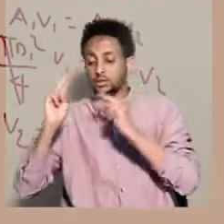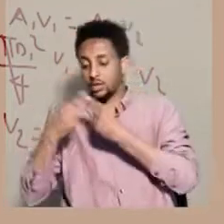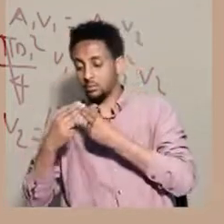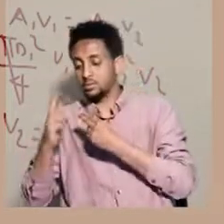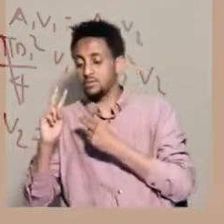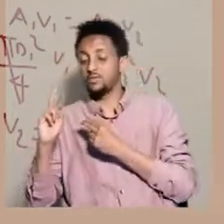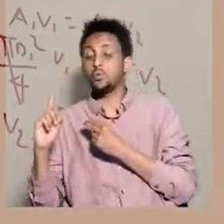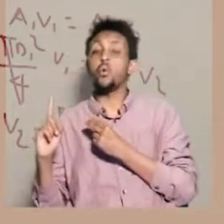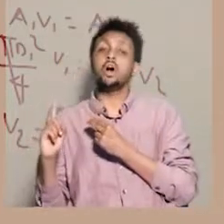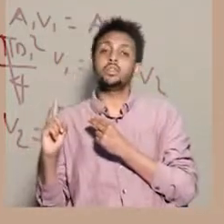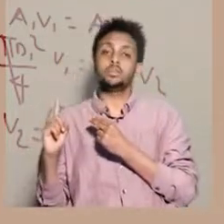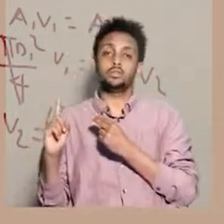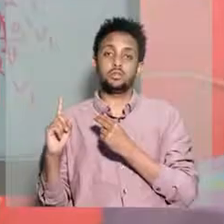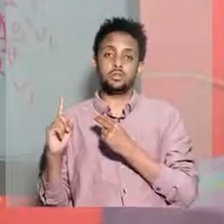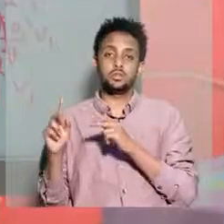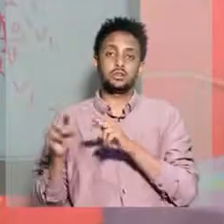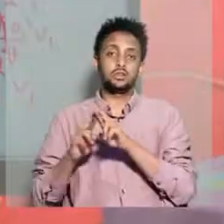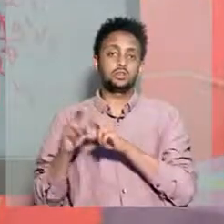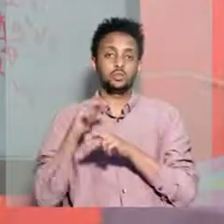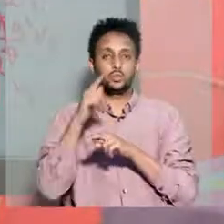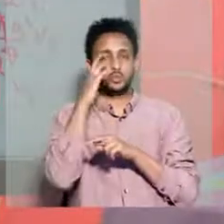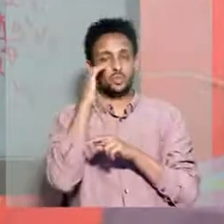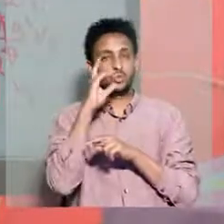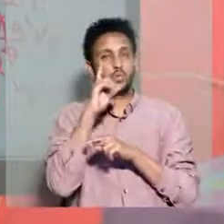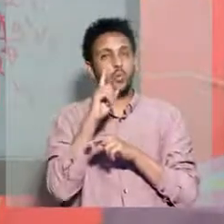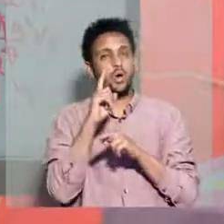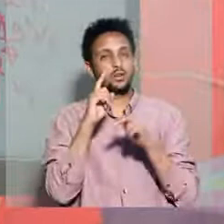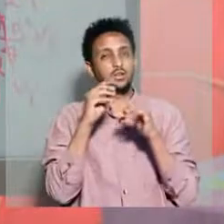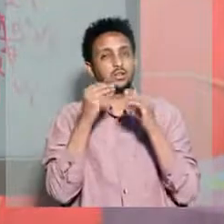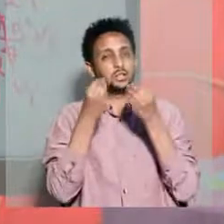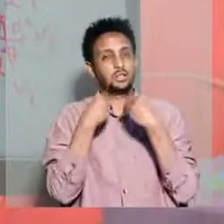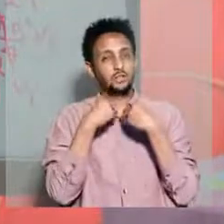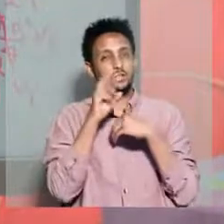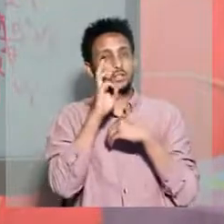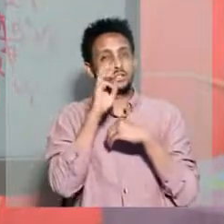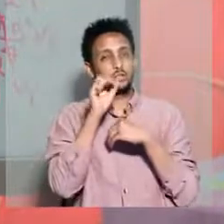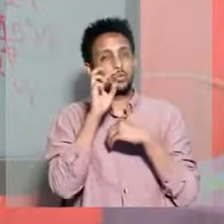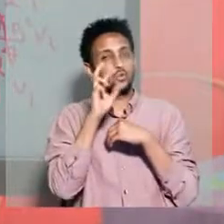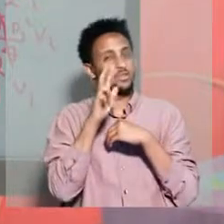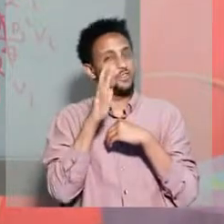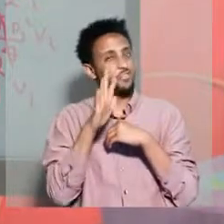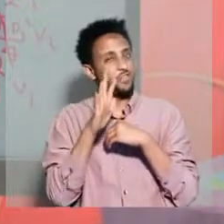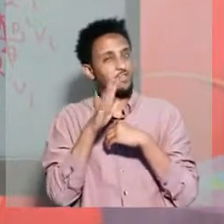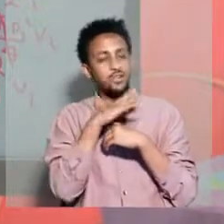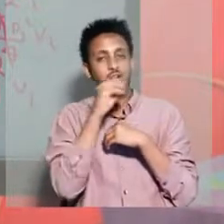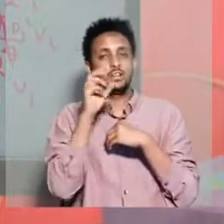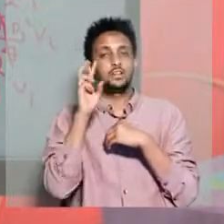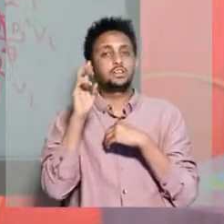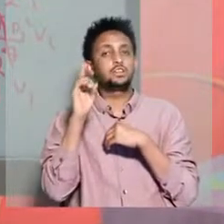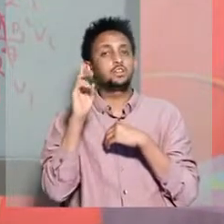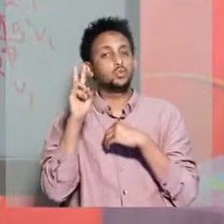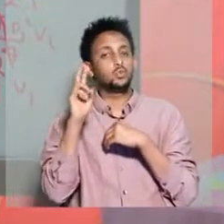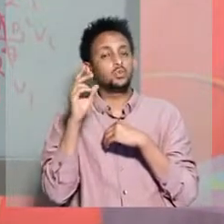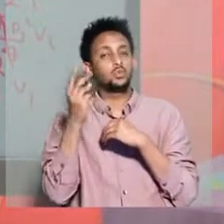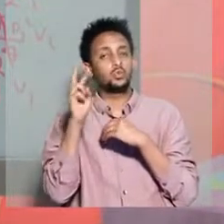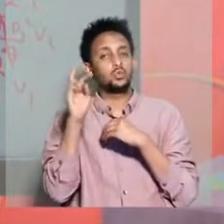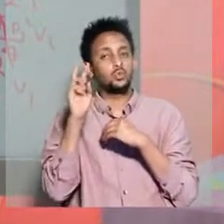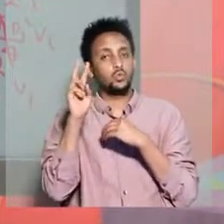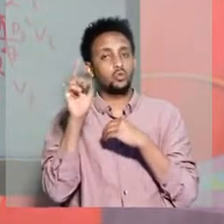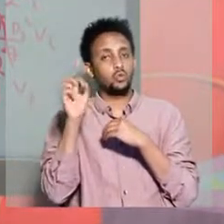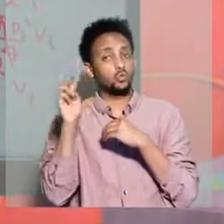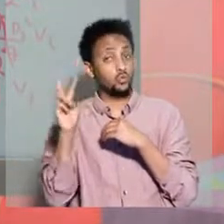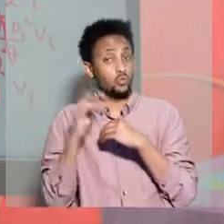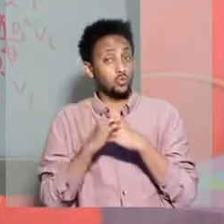It's possible to have a relation. We know that d1 is given to be 6.35, whereas d2 can be given as